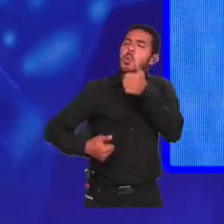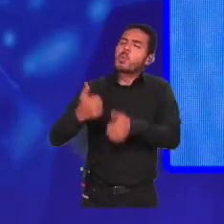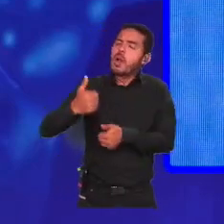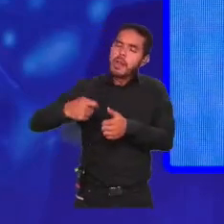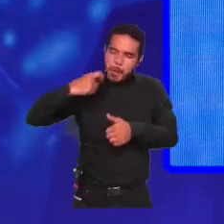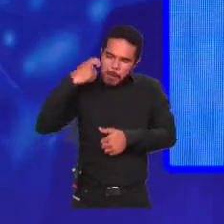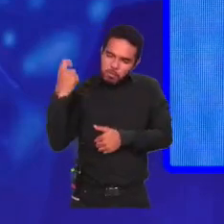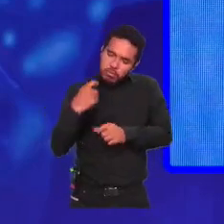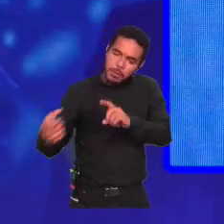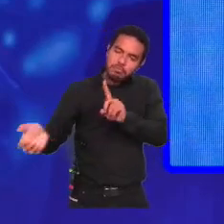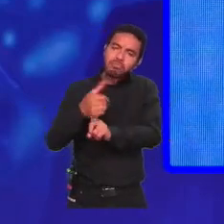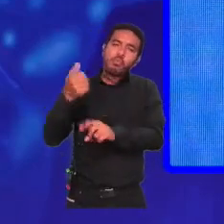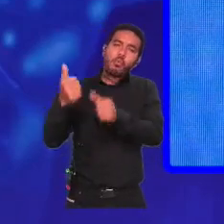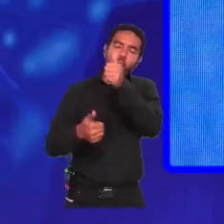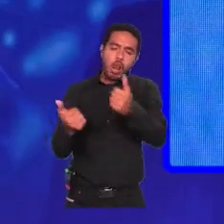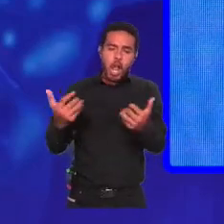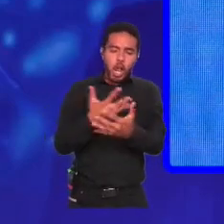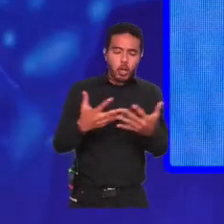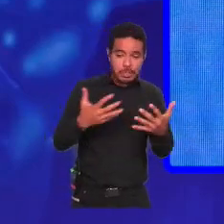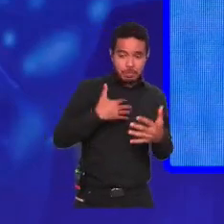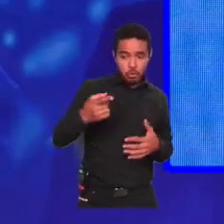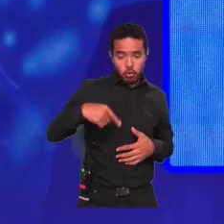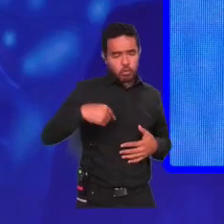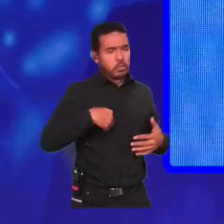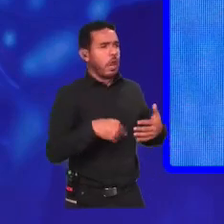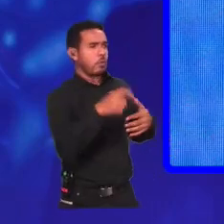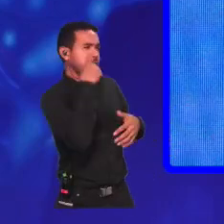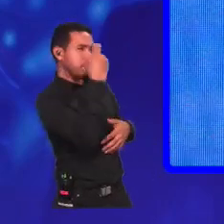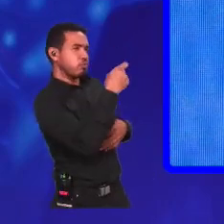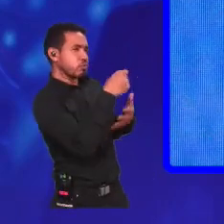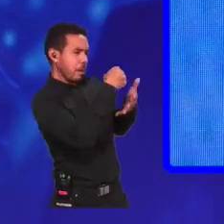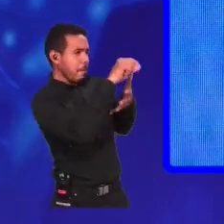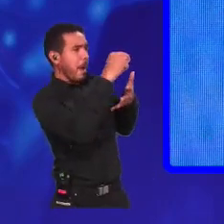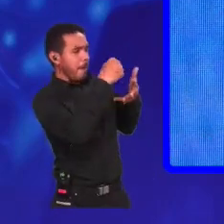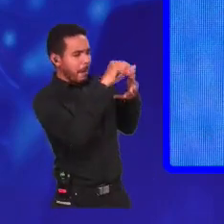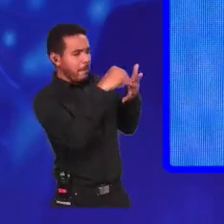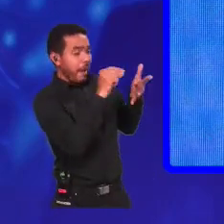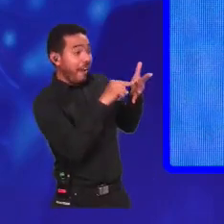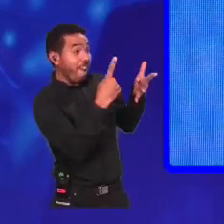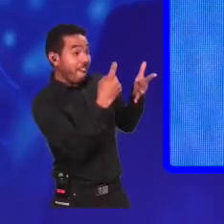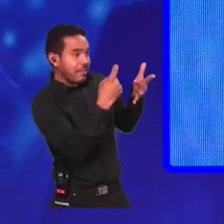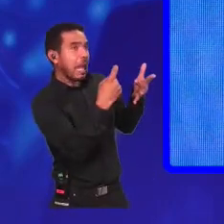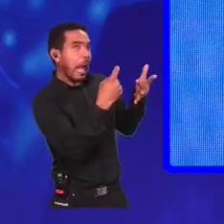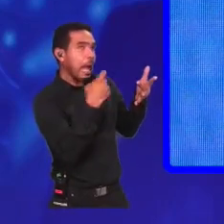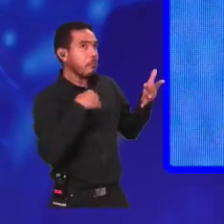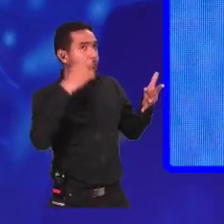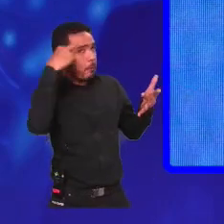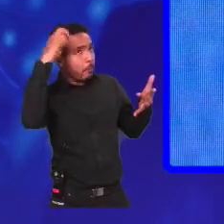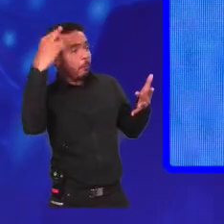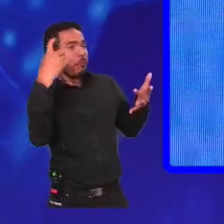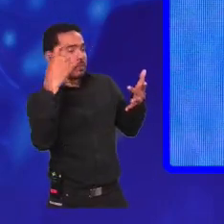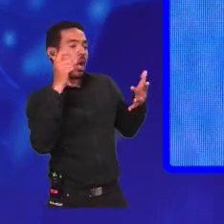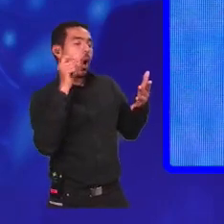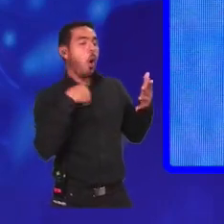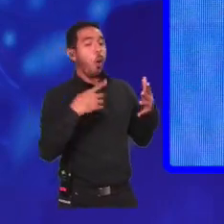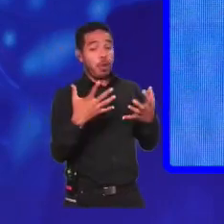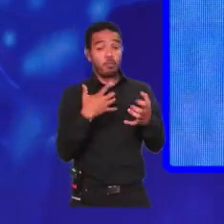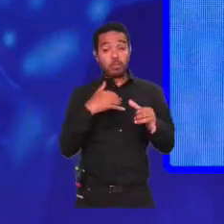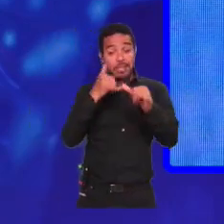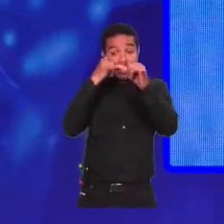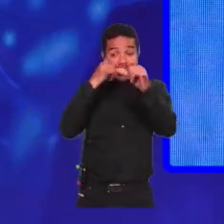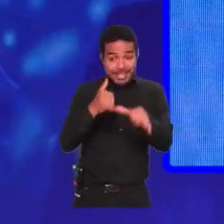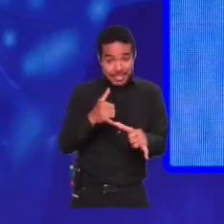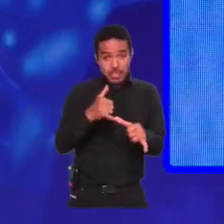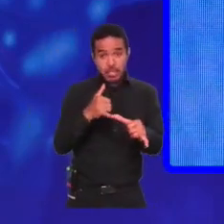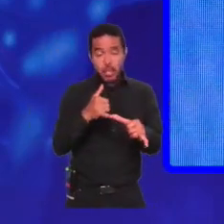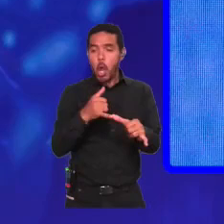I have? Which one of these don't I have? If you're a student or a professional, if you're a student that wants to be an engineer, hey, C++, C#, you know